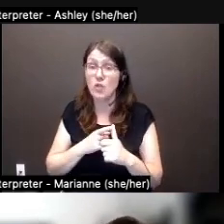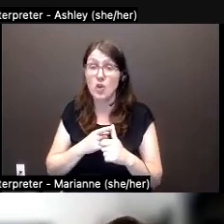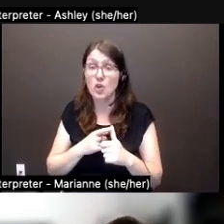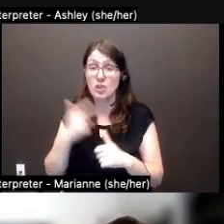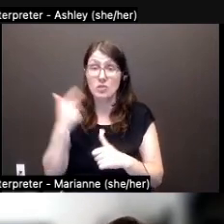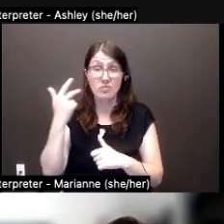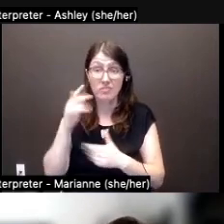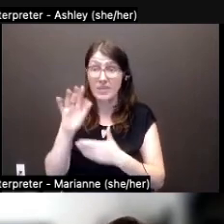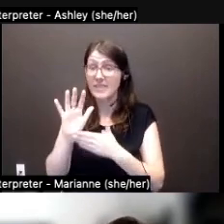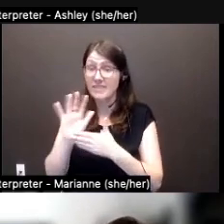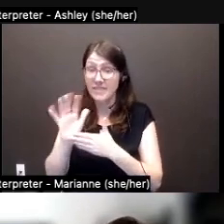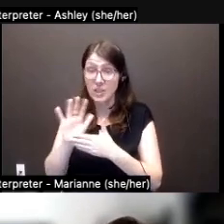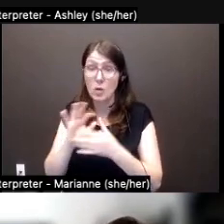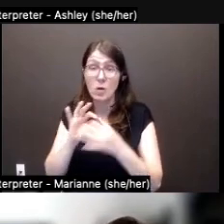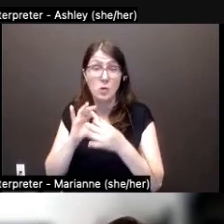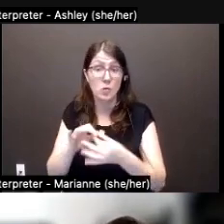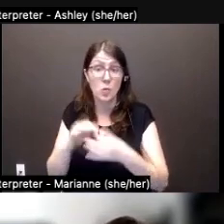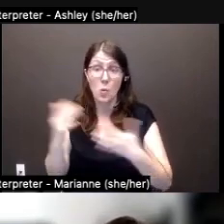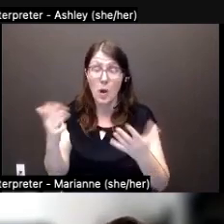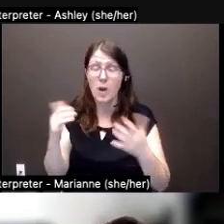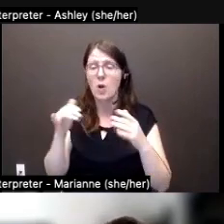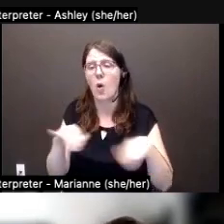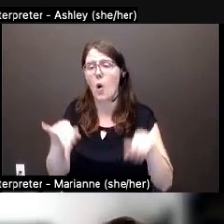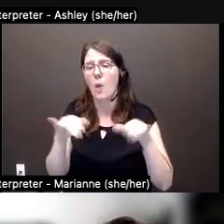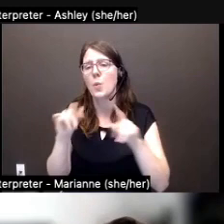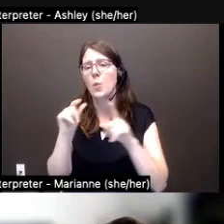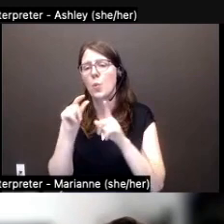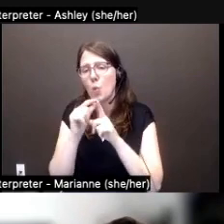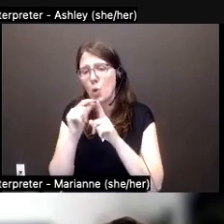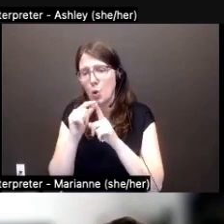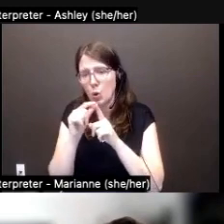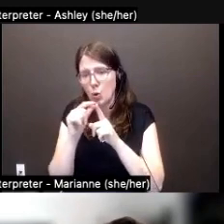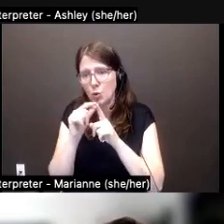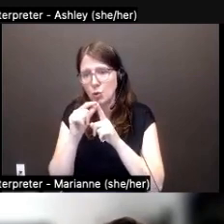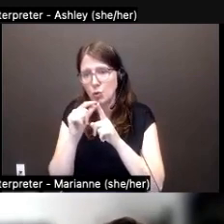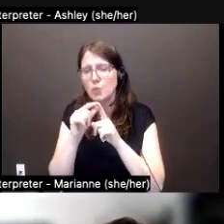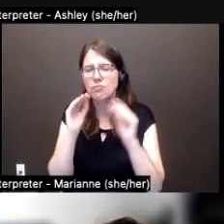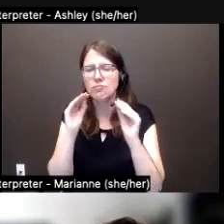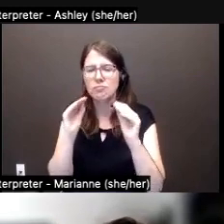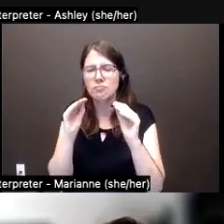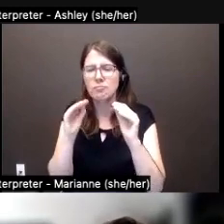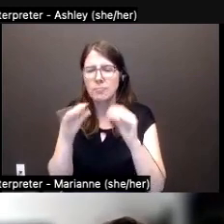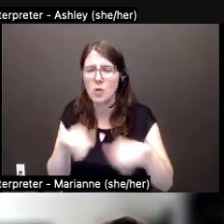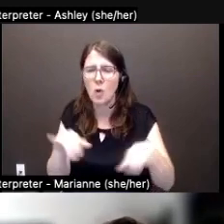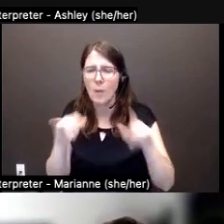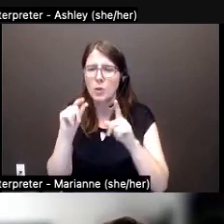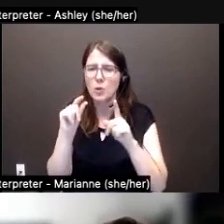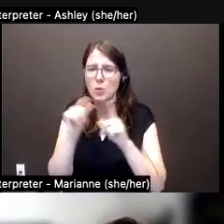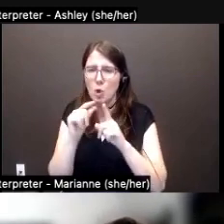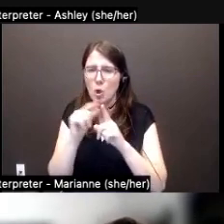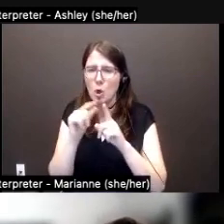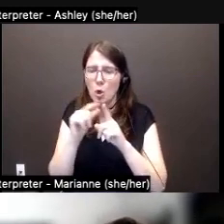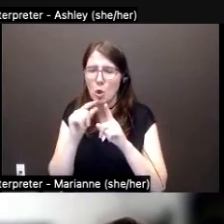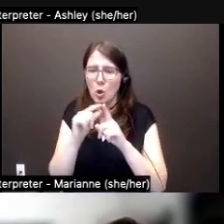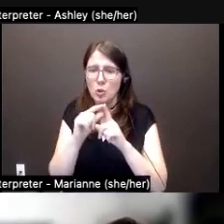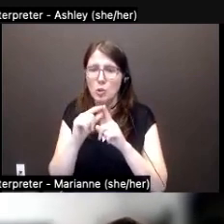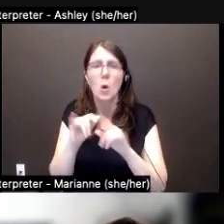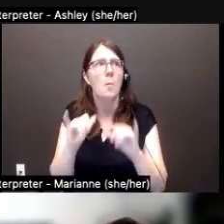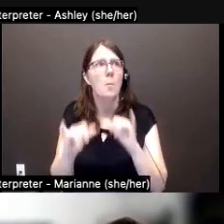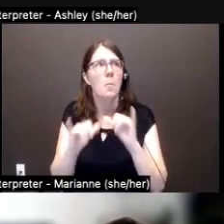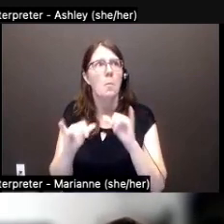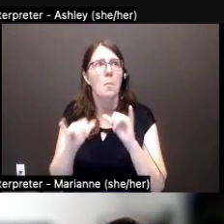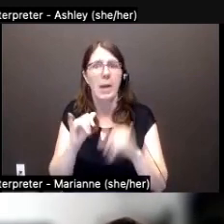template in Canva that I use with all the videos related to